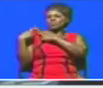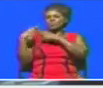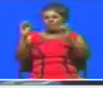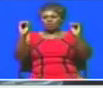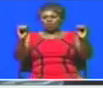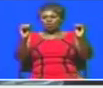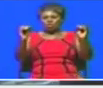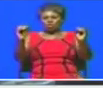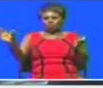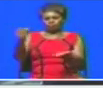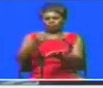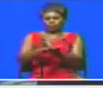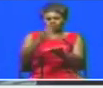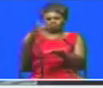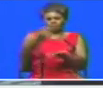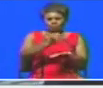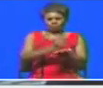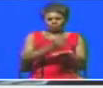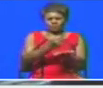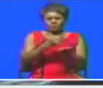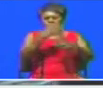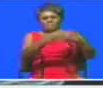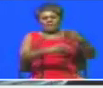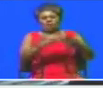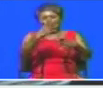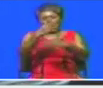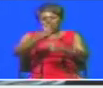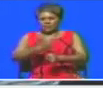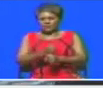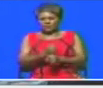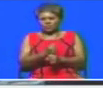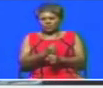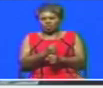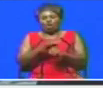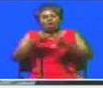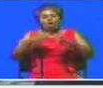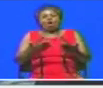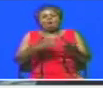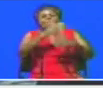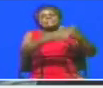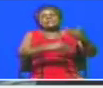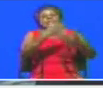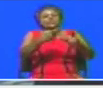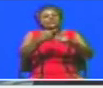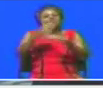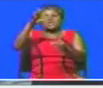to identify suppliers of whatever material that is required for this